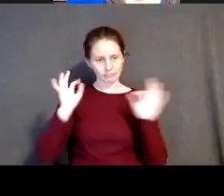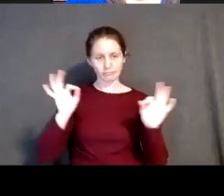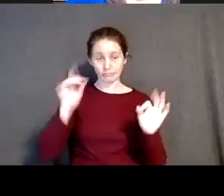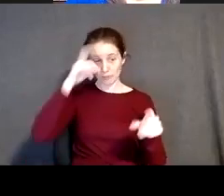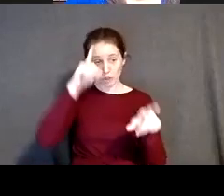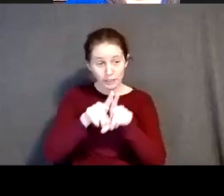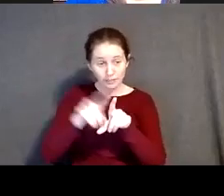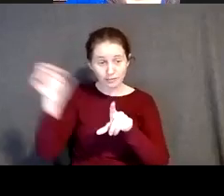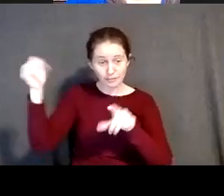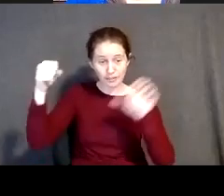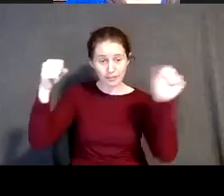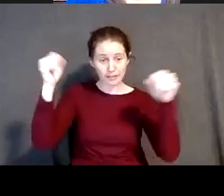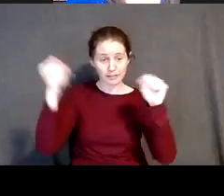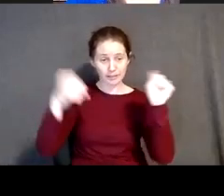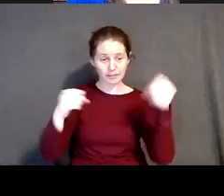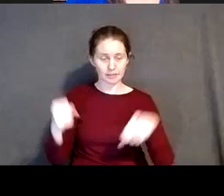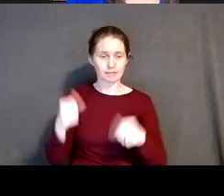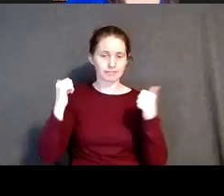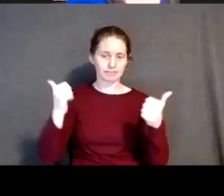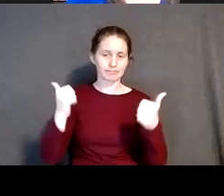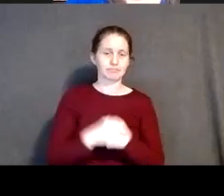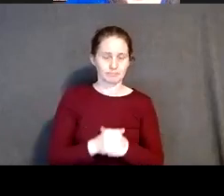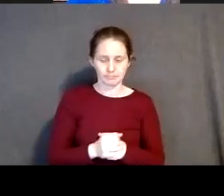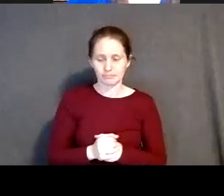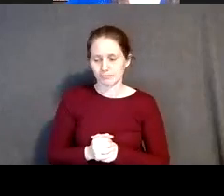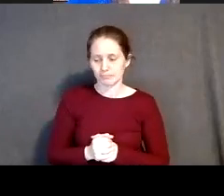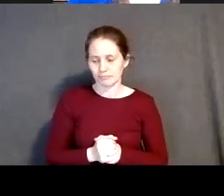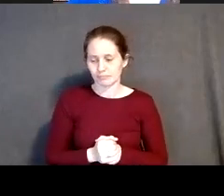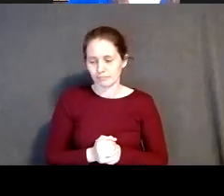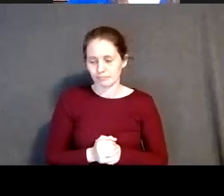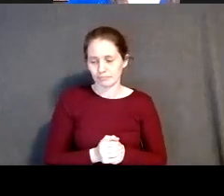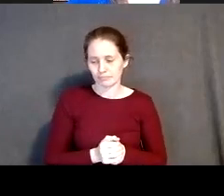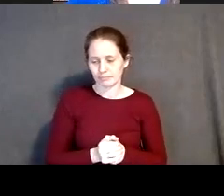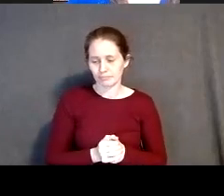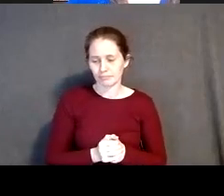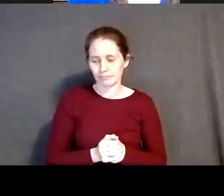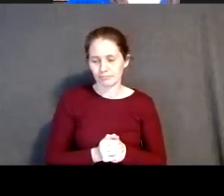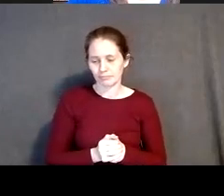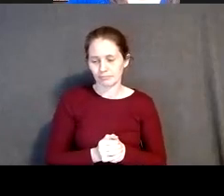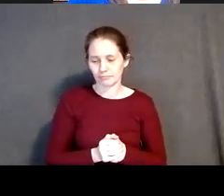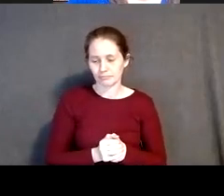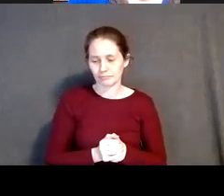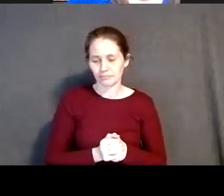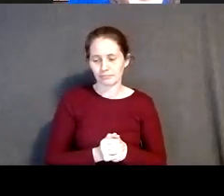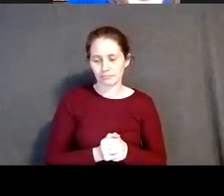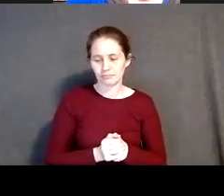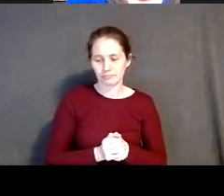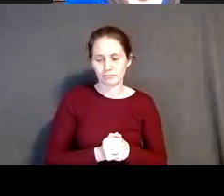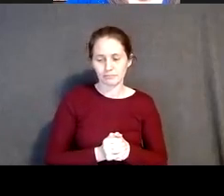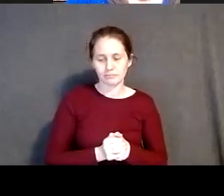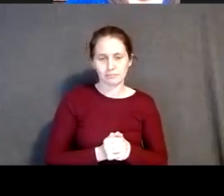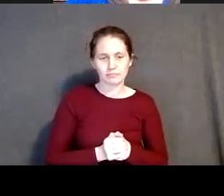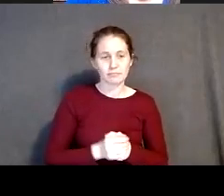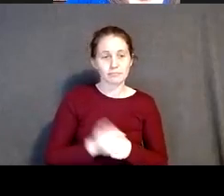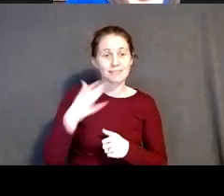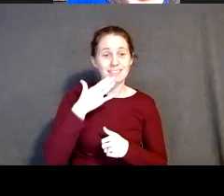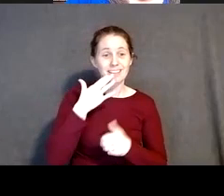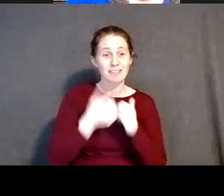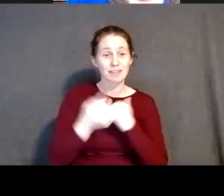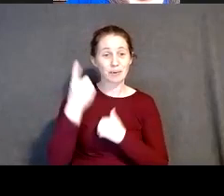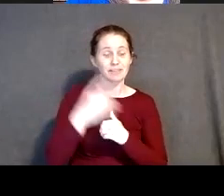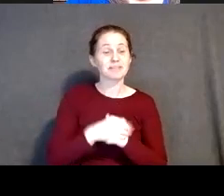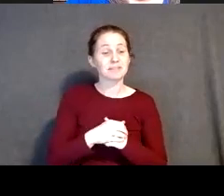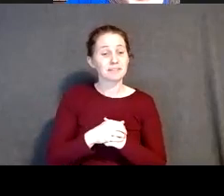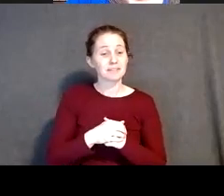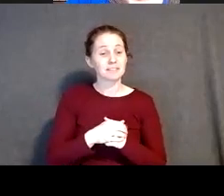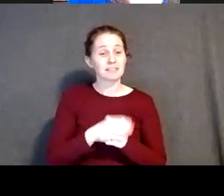Aye. Aye. Aye. Okay, both bills will appear on tomorrow's standing committee agenda. Thanks, everybody. Thank you. And